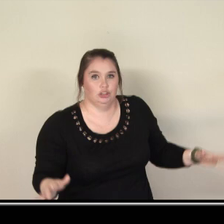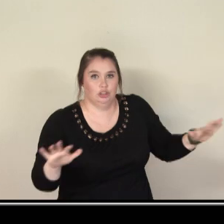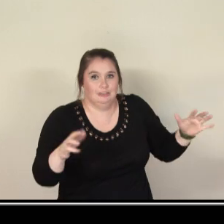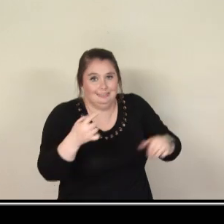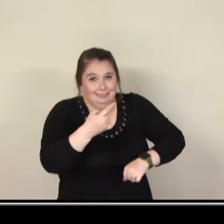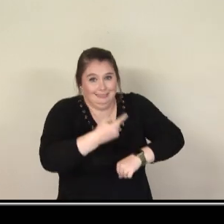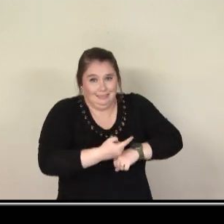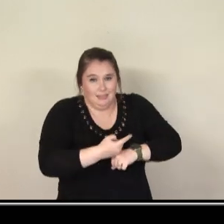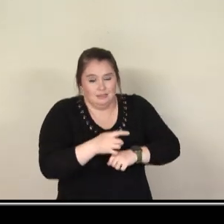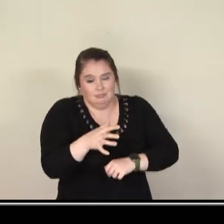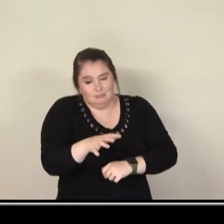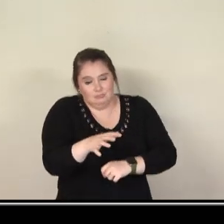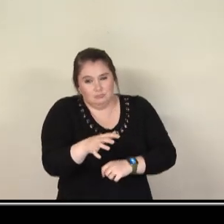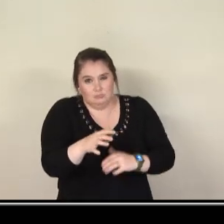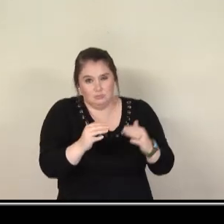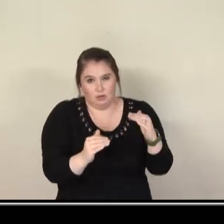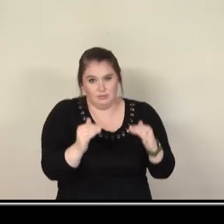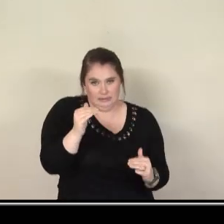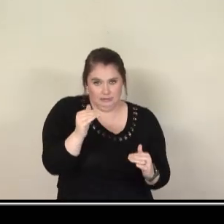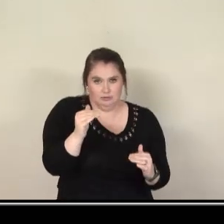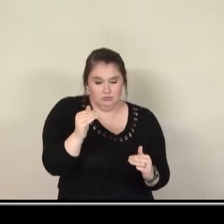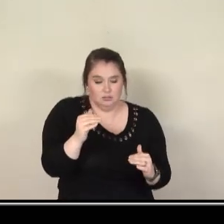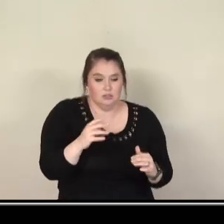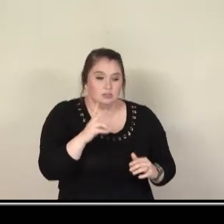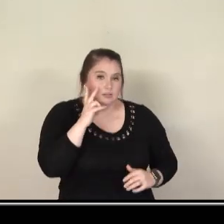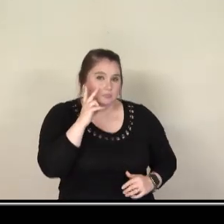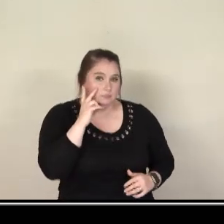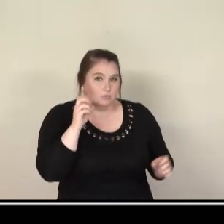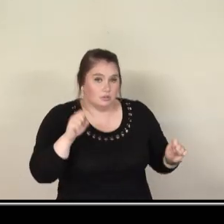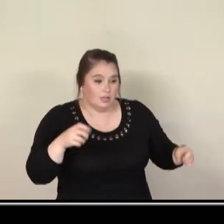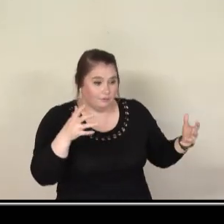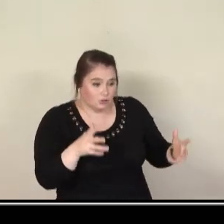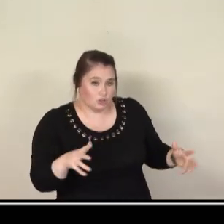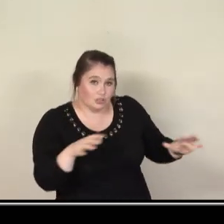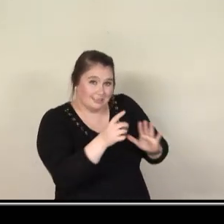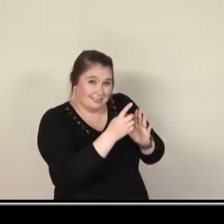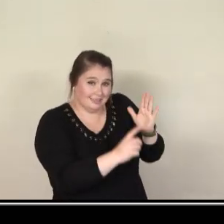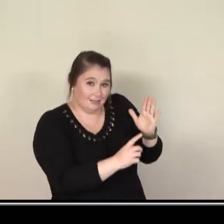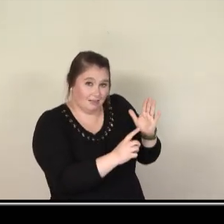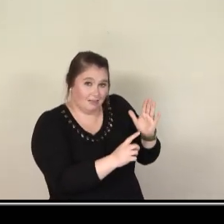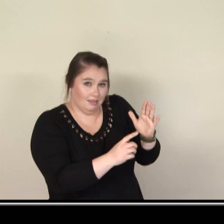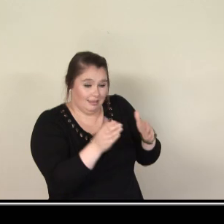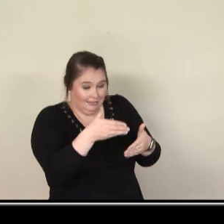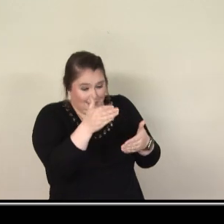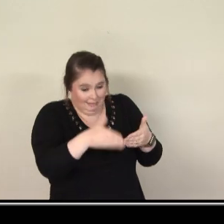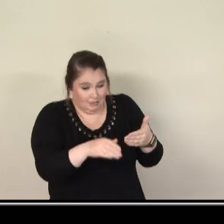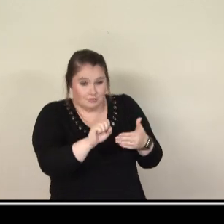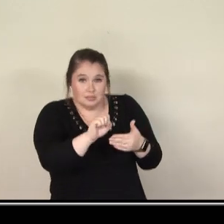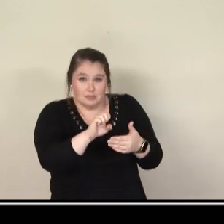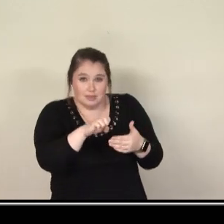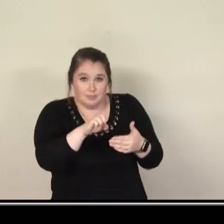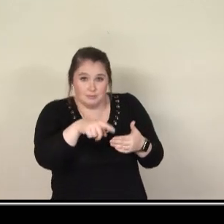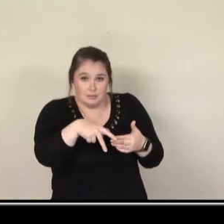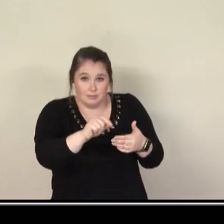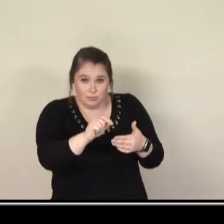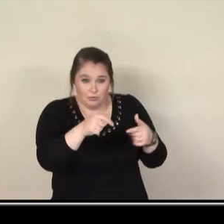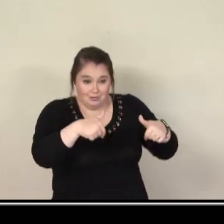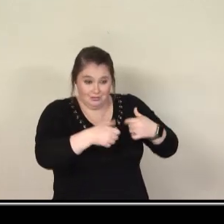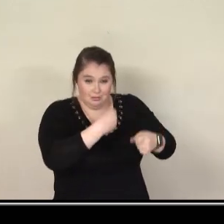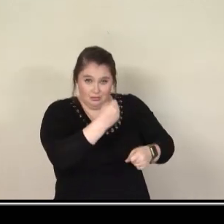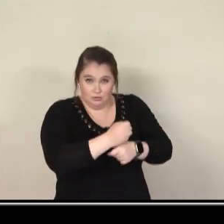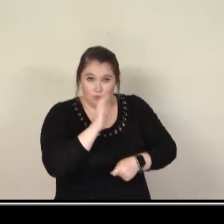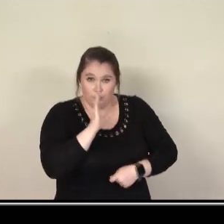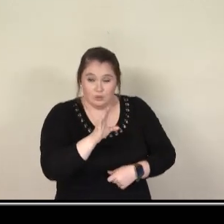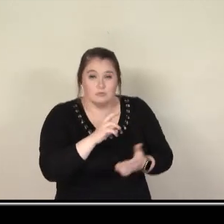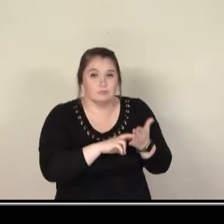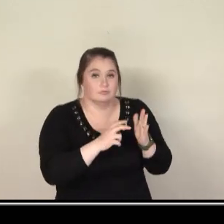are a little bit offset. So you'll see we're going to be wrapping up design here towards the end of September this year, which